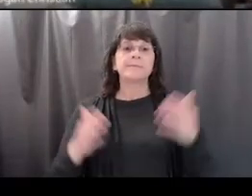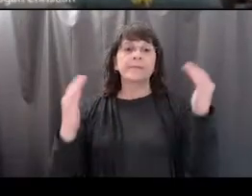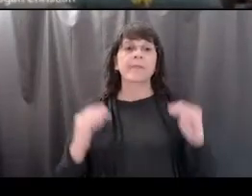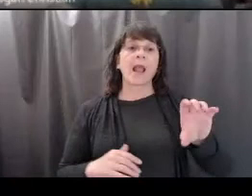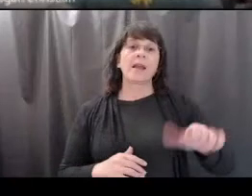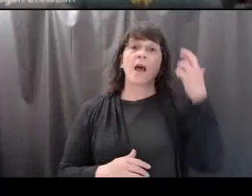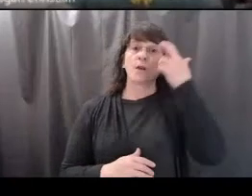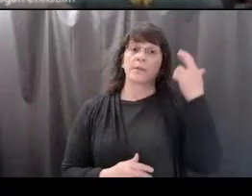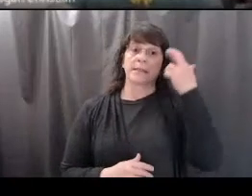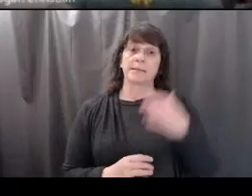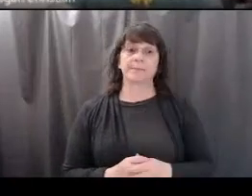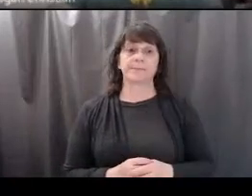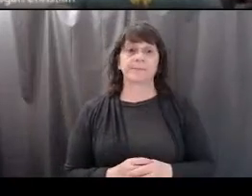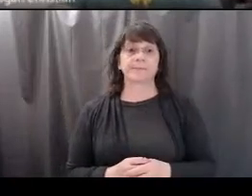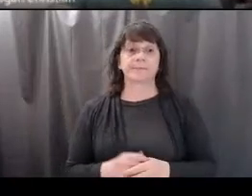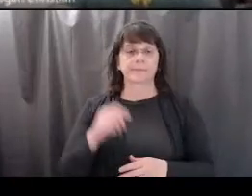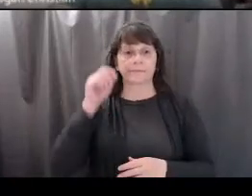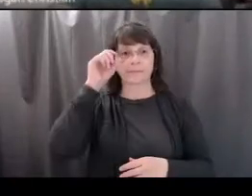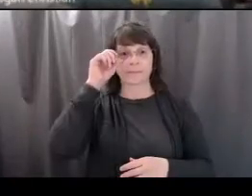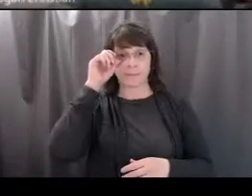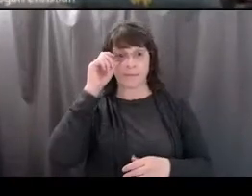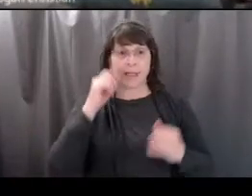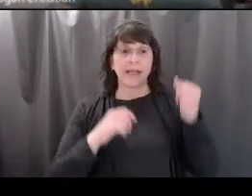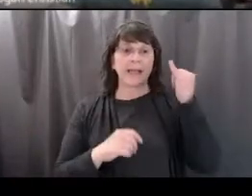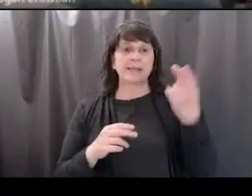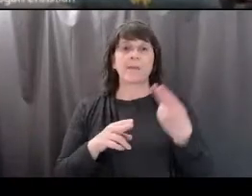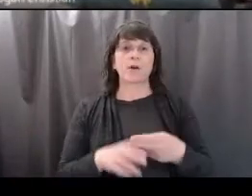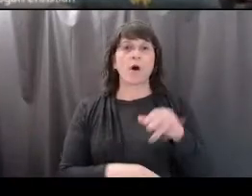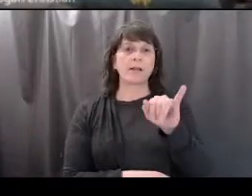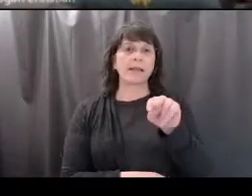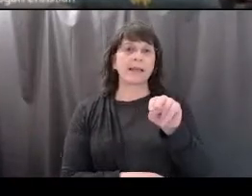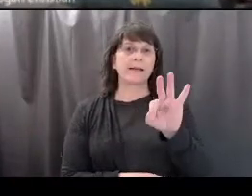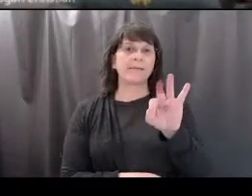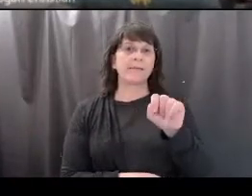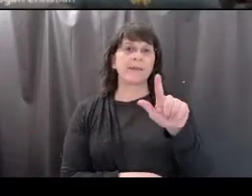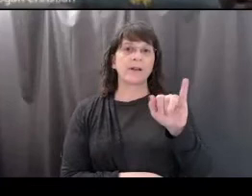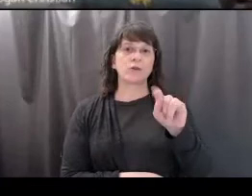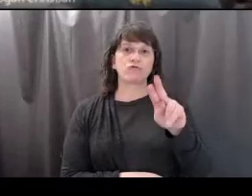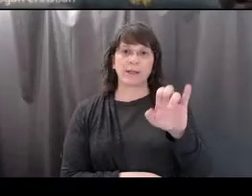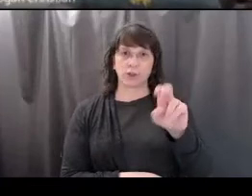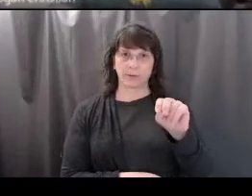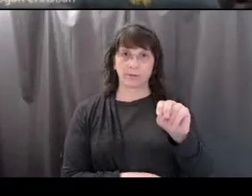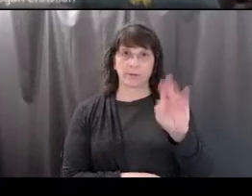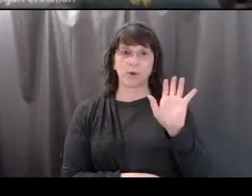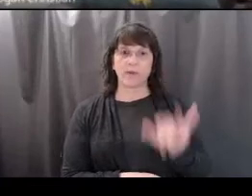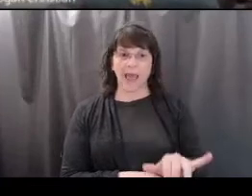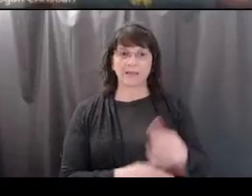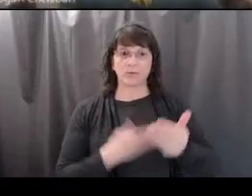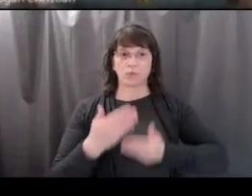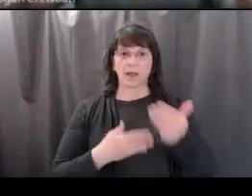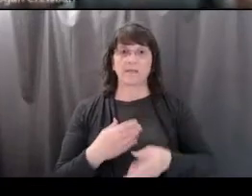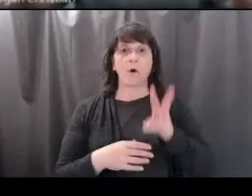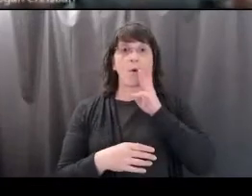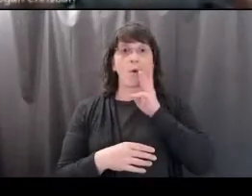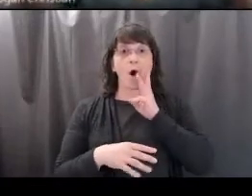Another factor that influences how severe floods are is something called infiltration. So infiltration is the process of